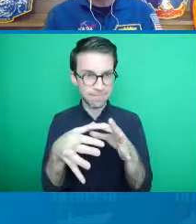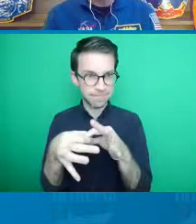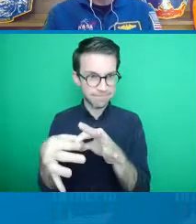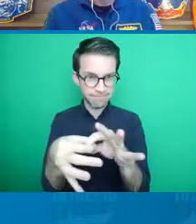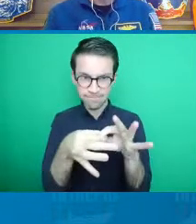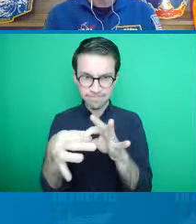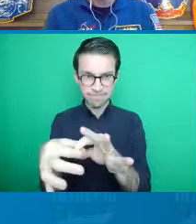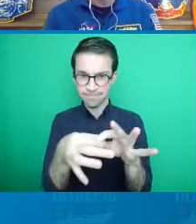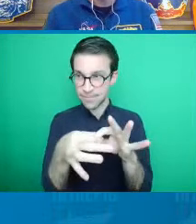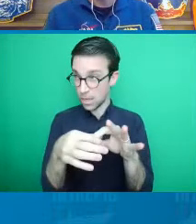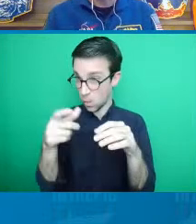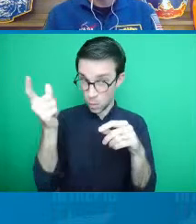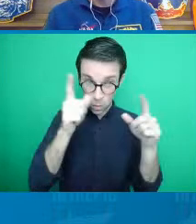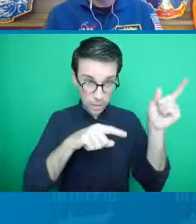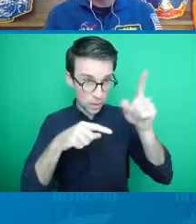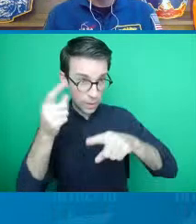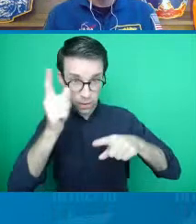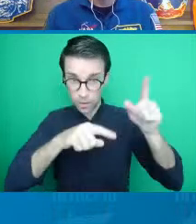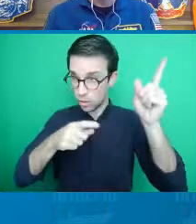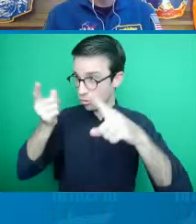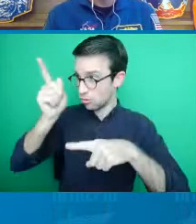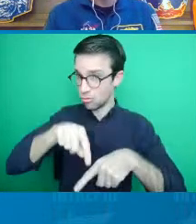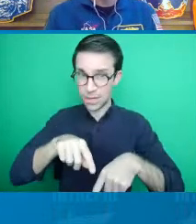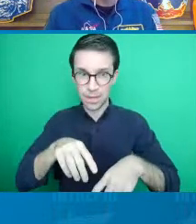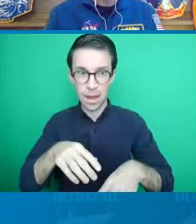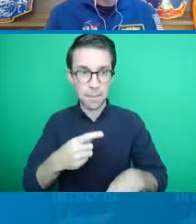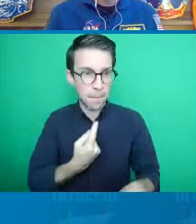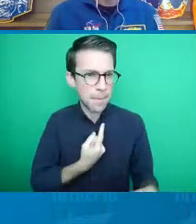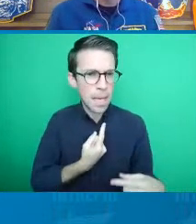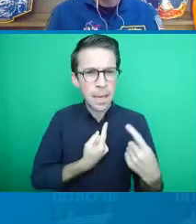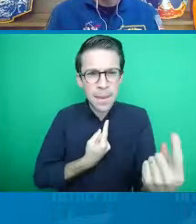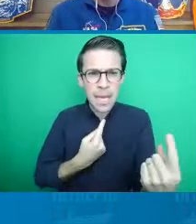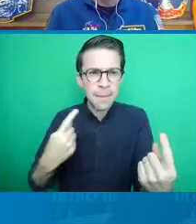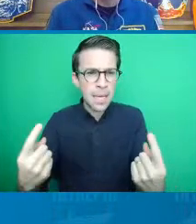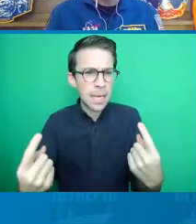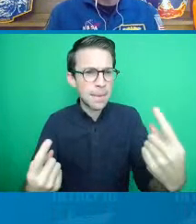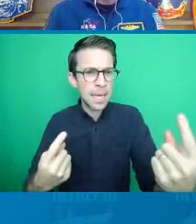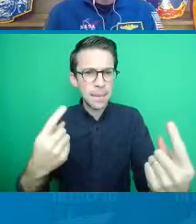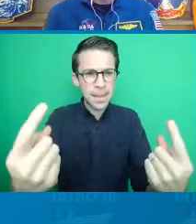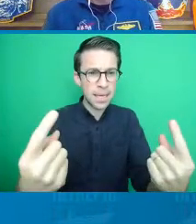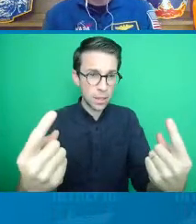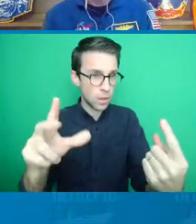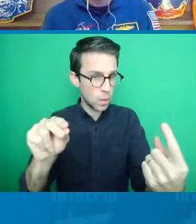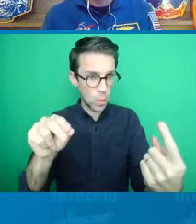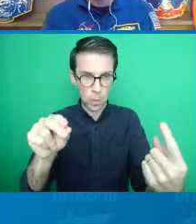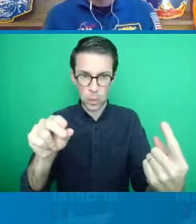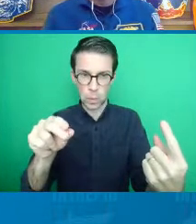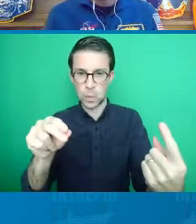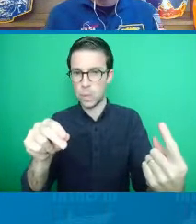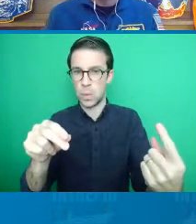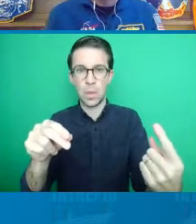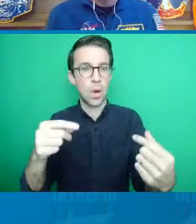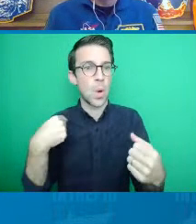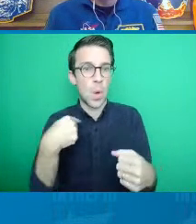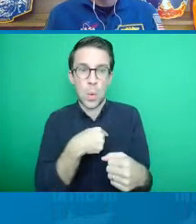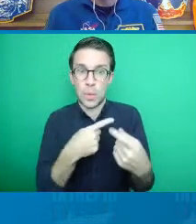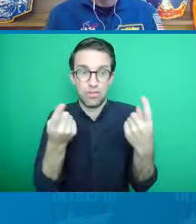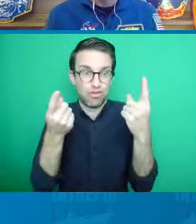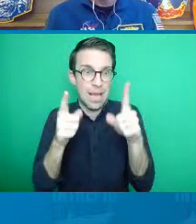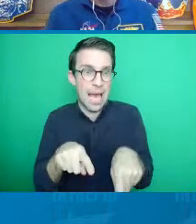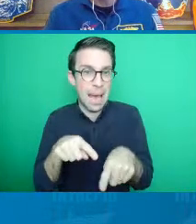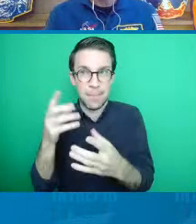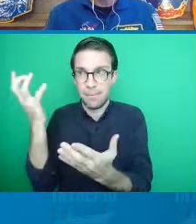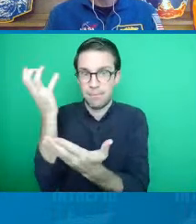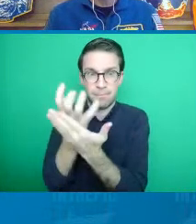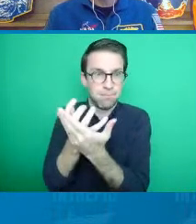making sure everyone understood that it's not us. It's not, we're just the guys sort of on the pointy end here. It's